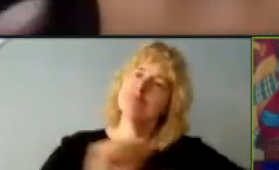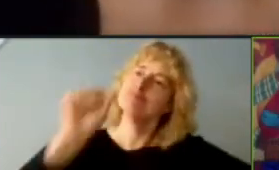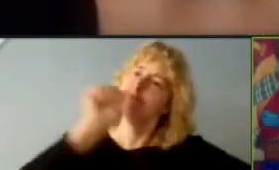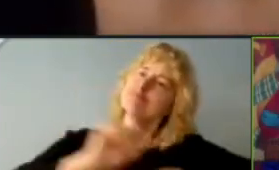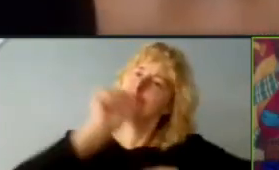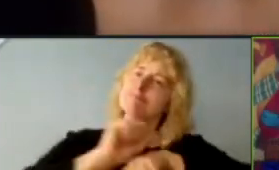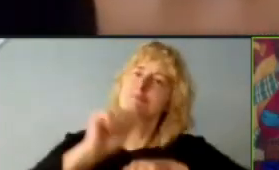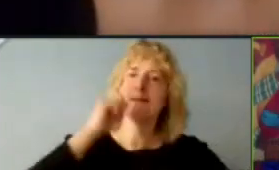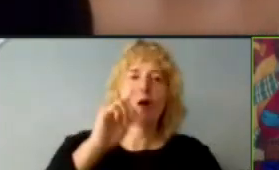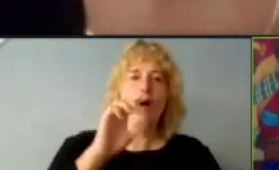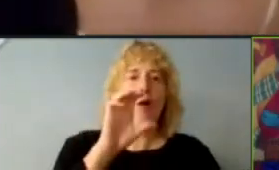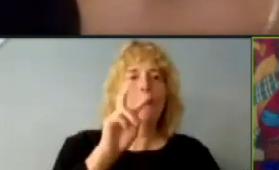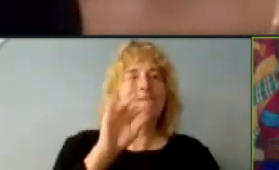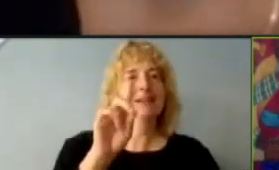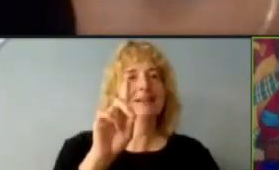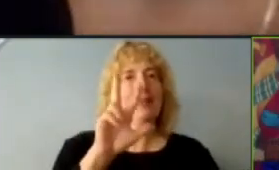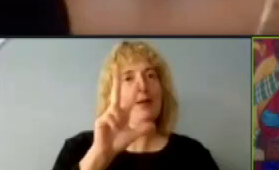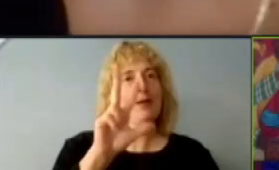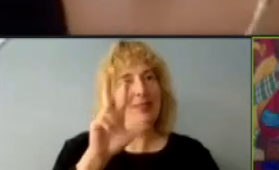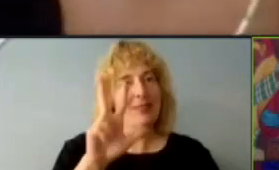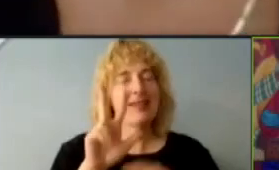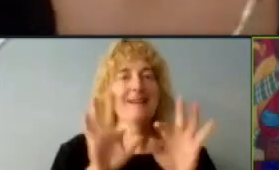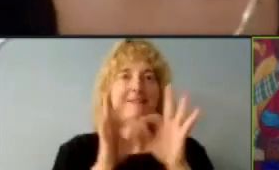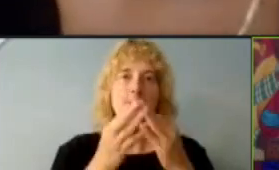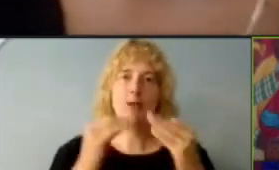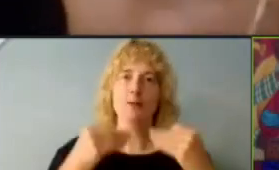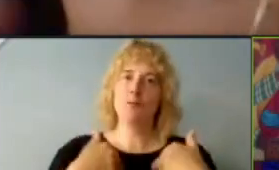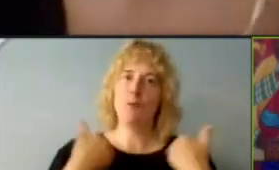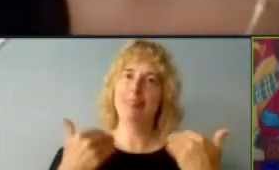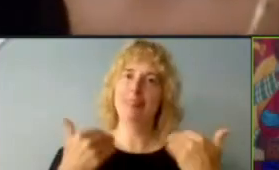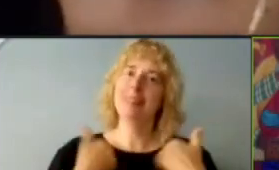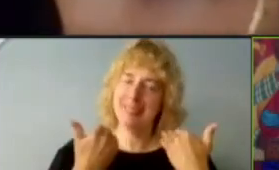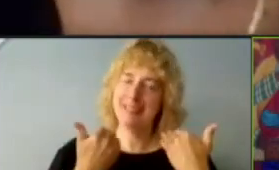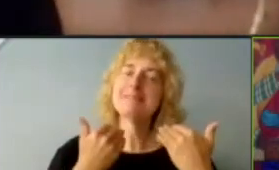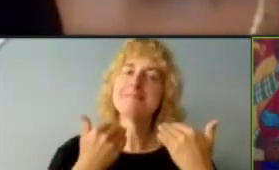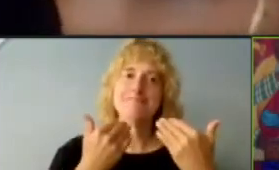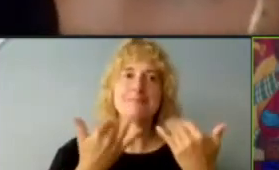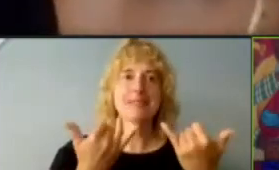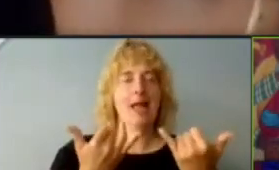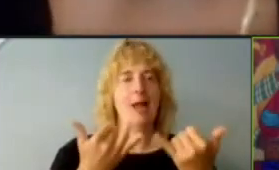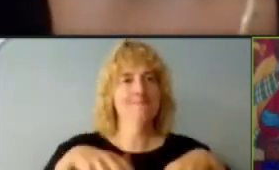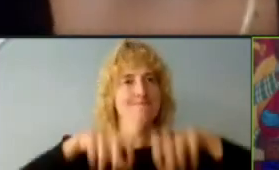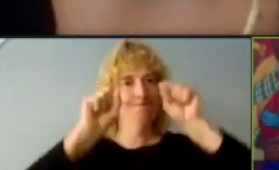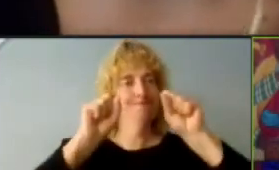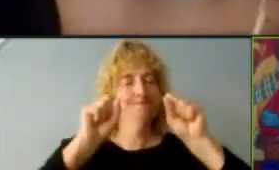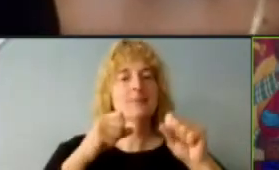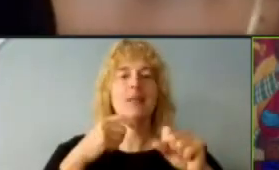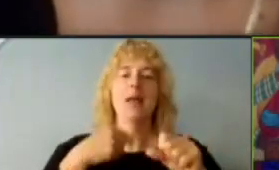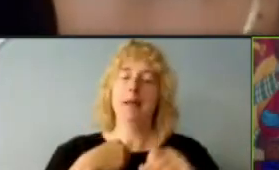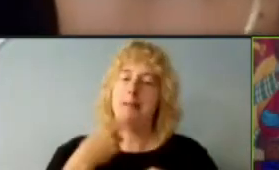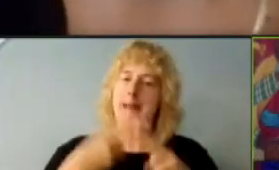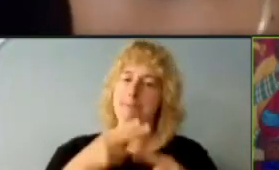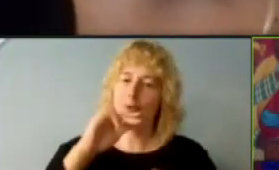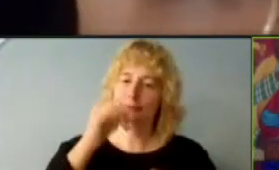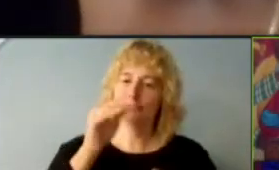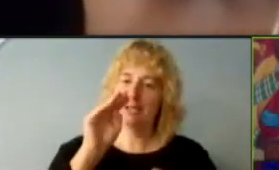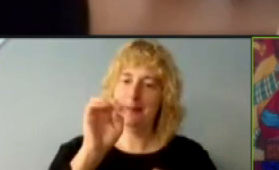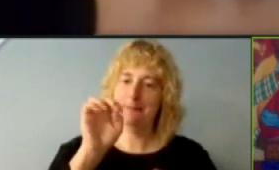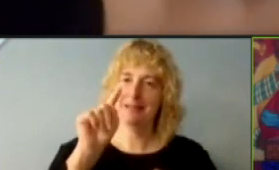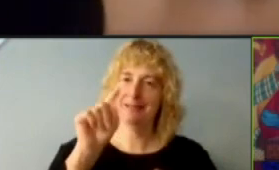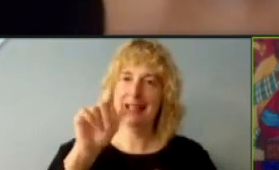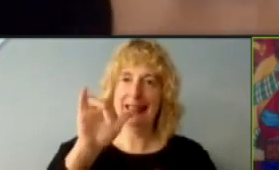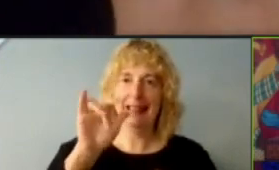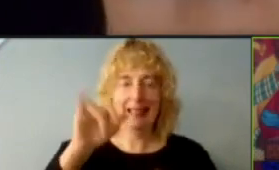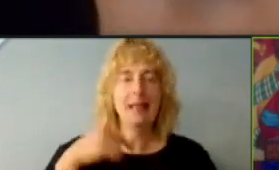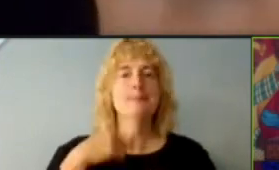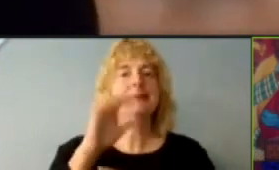are bringing to you. My name is Jametta Lilly, and I am blessed to serve as the CEO of the Detroit Parent Network.